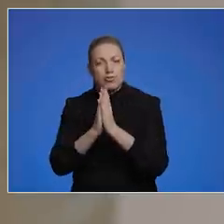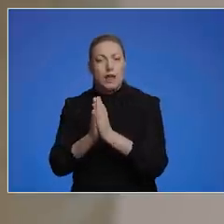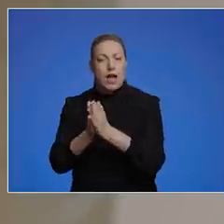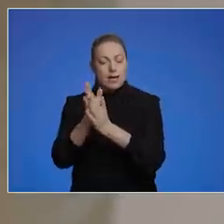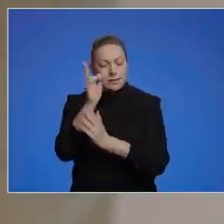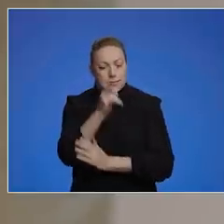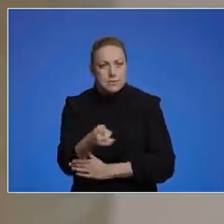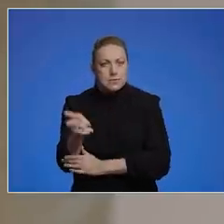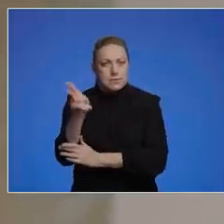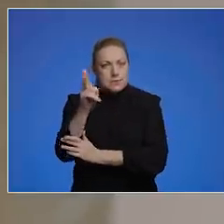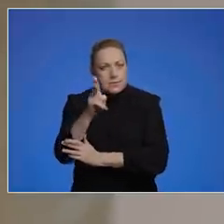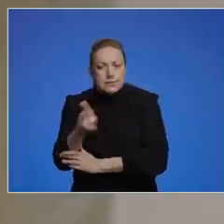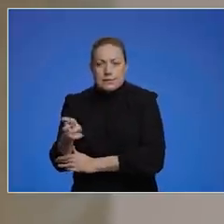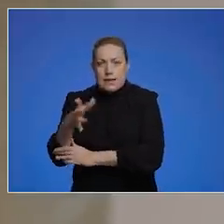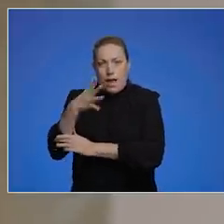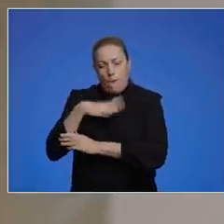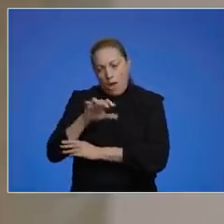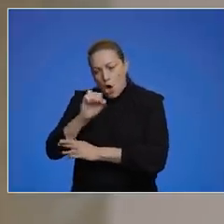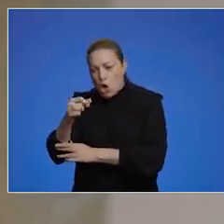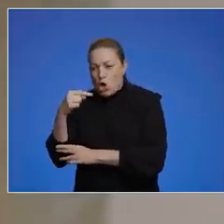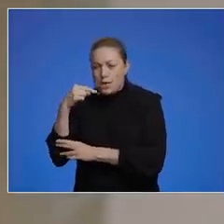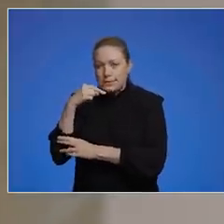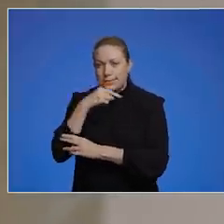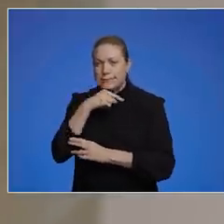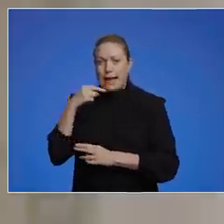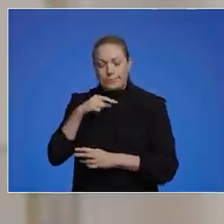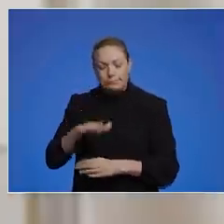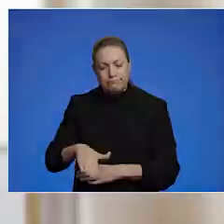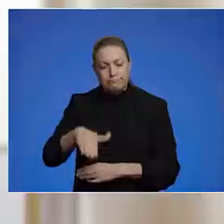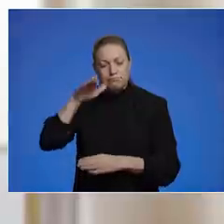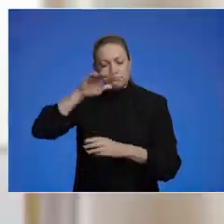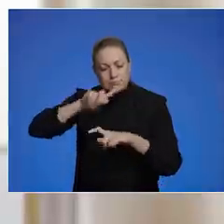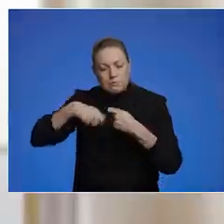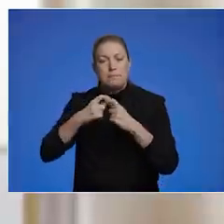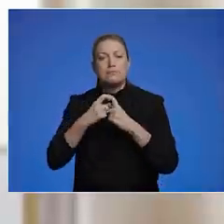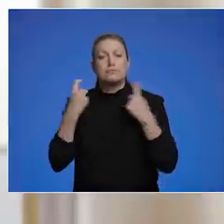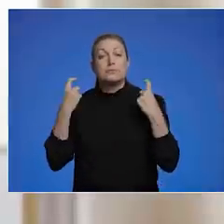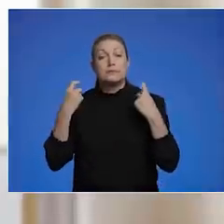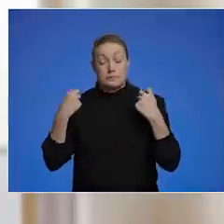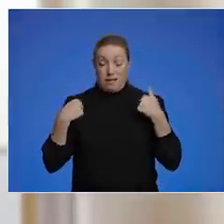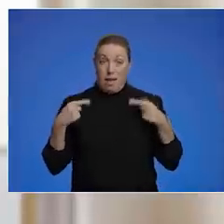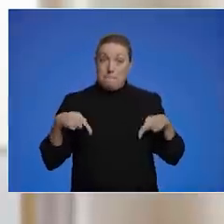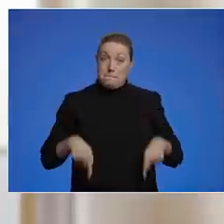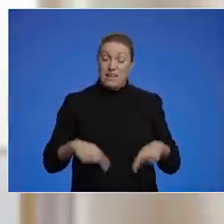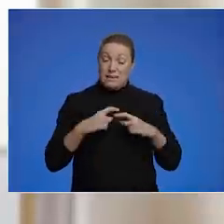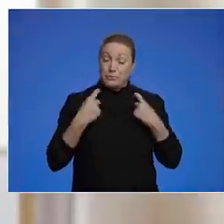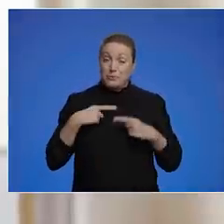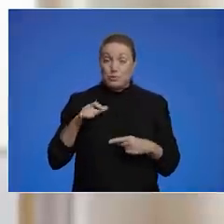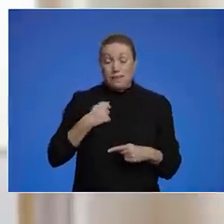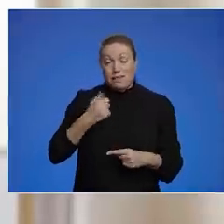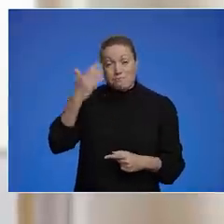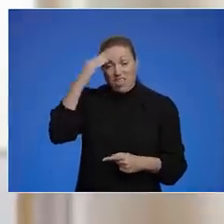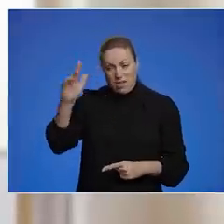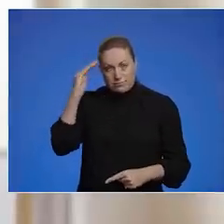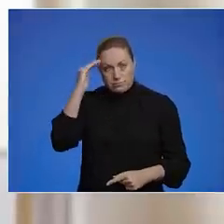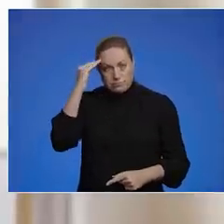she prayed for her son to reach the potential of this vocation. Now, I'm here today as a priest because of the perseverance of my mother,